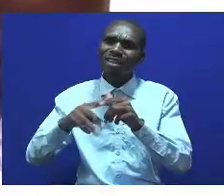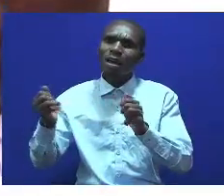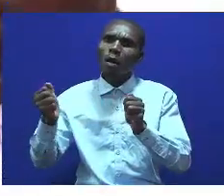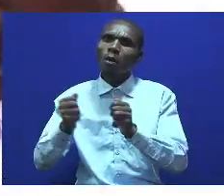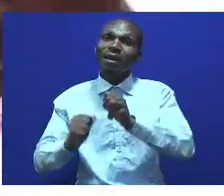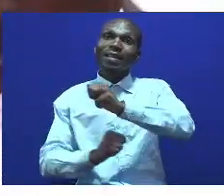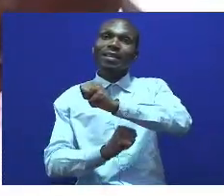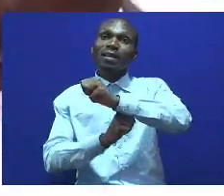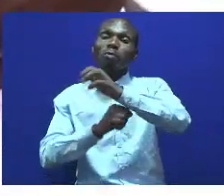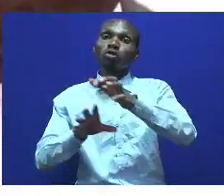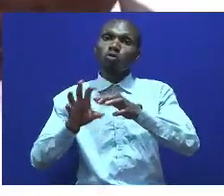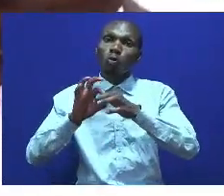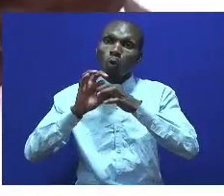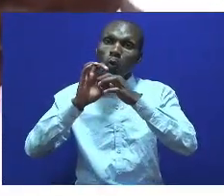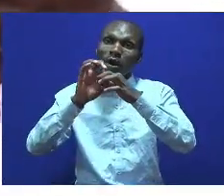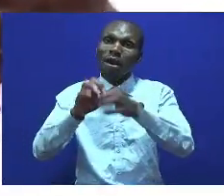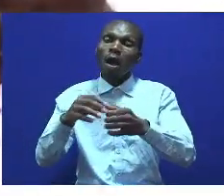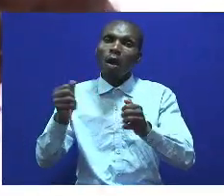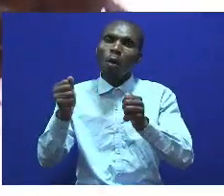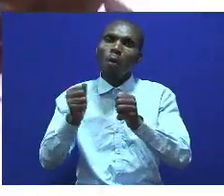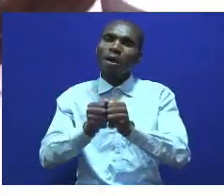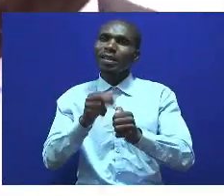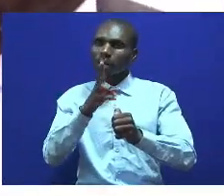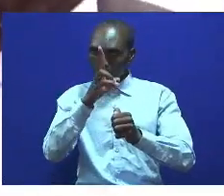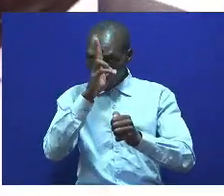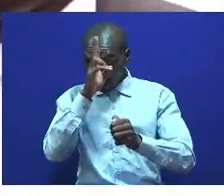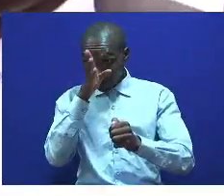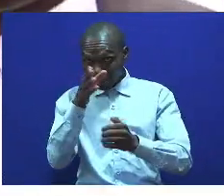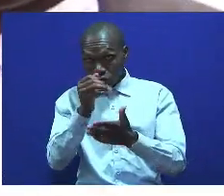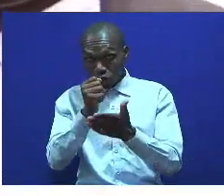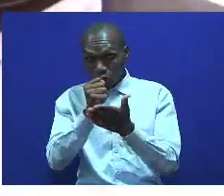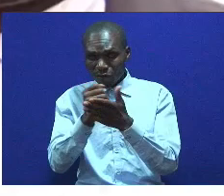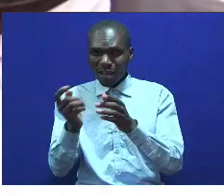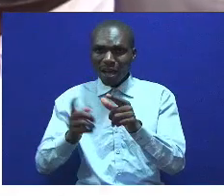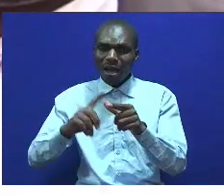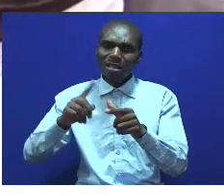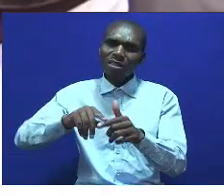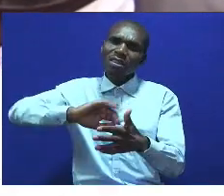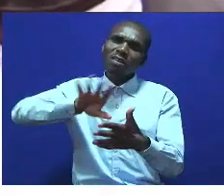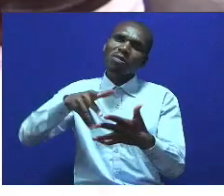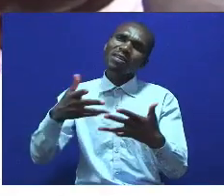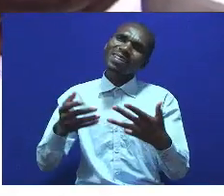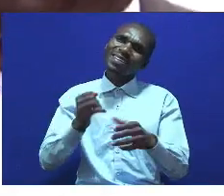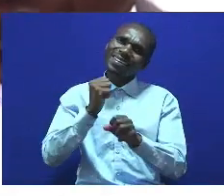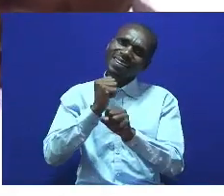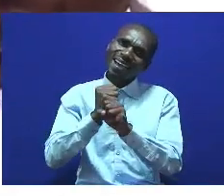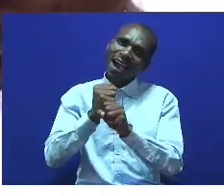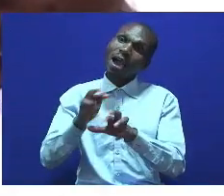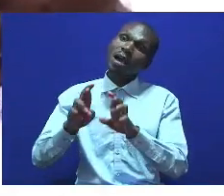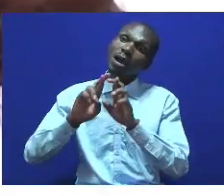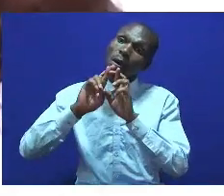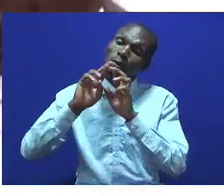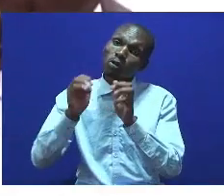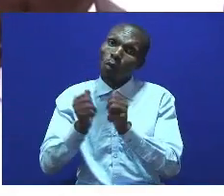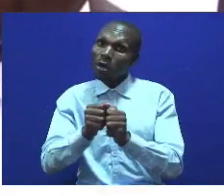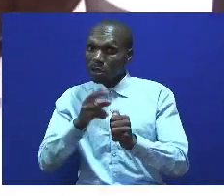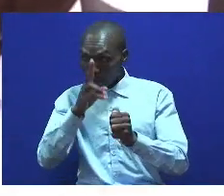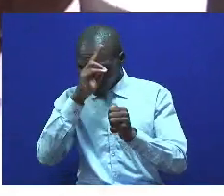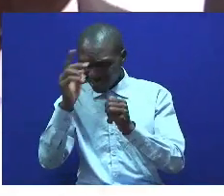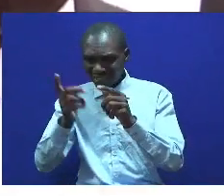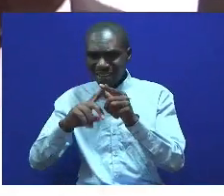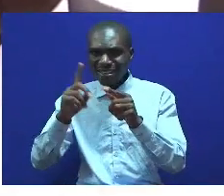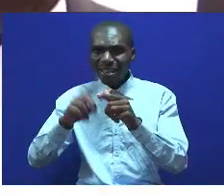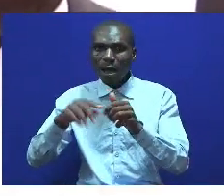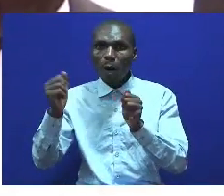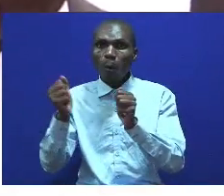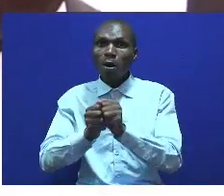and collaboration with elements of the security forces. All these incidents have been reported to the police and widely captured by both mainstream and